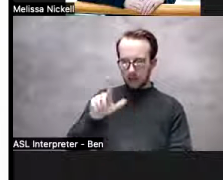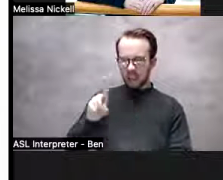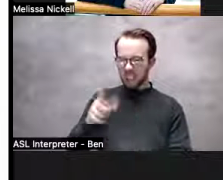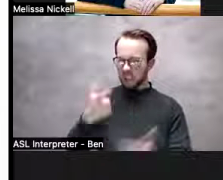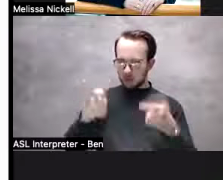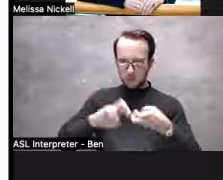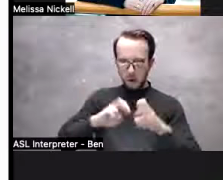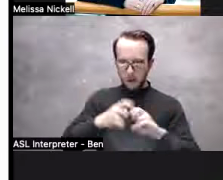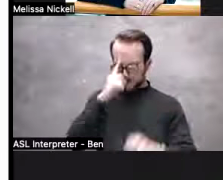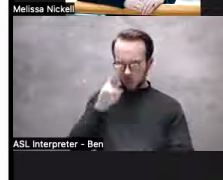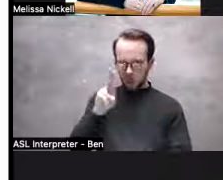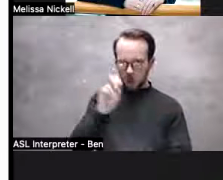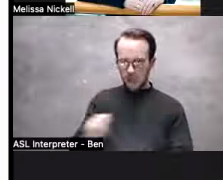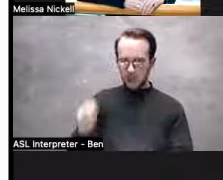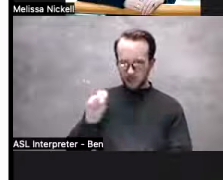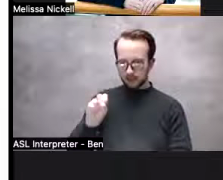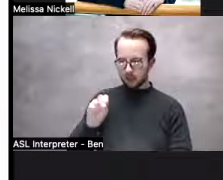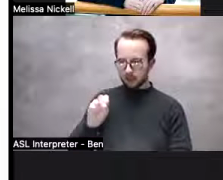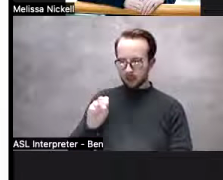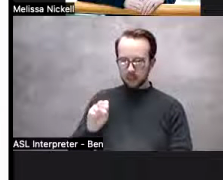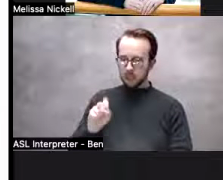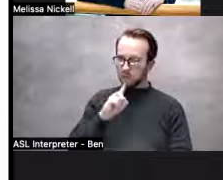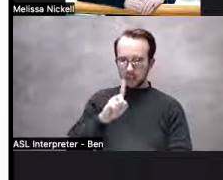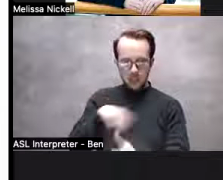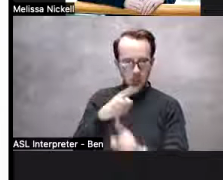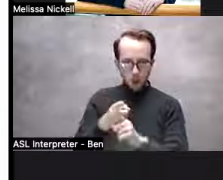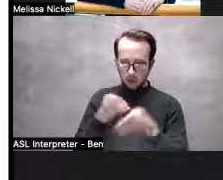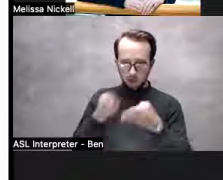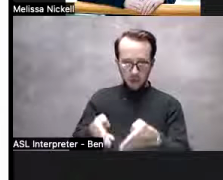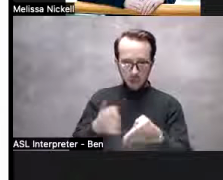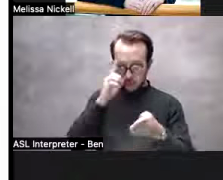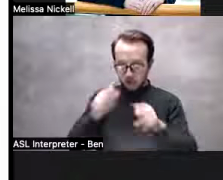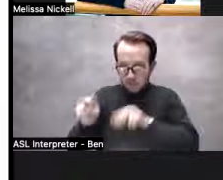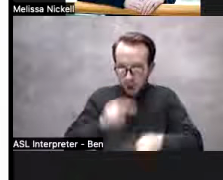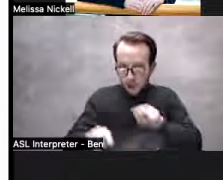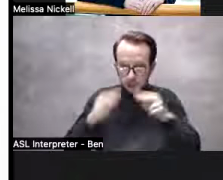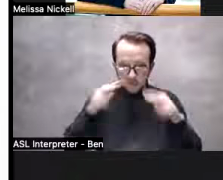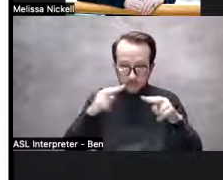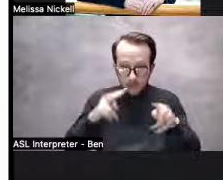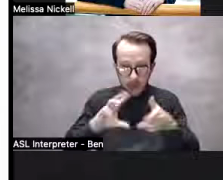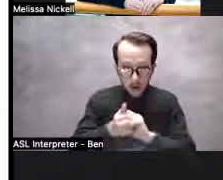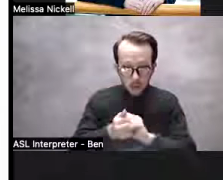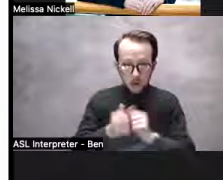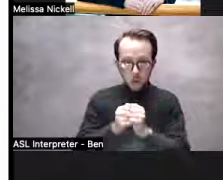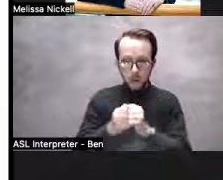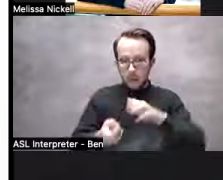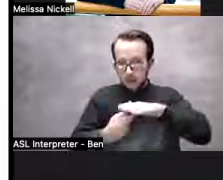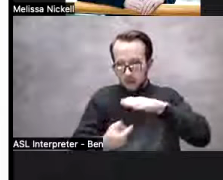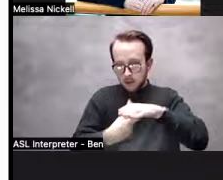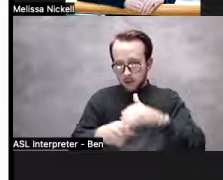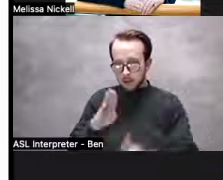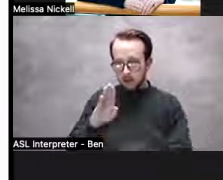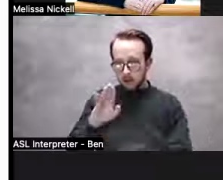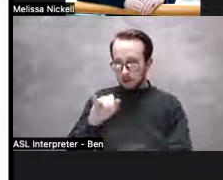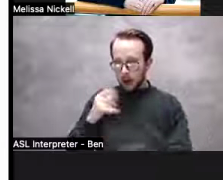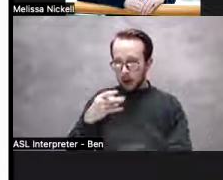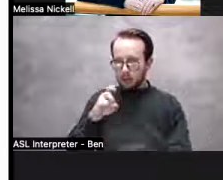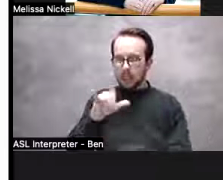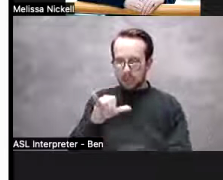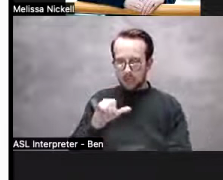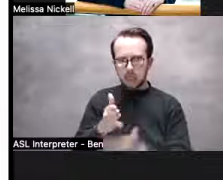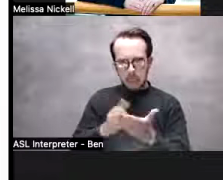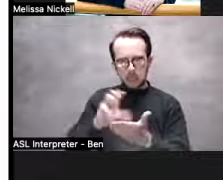and really the only way to really monitor this disease is through biopsies. There's some other ways, but those ways